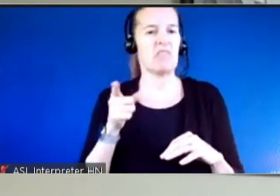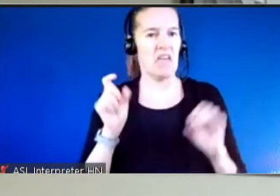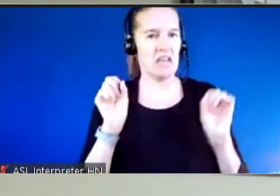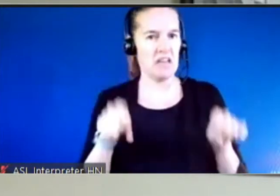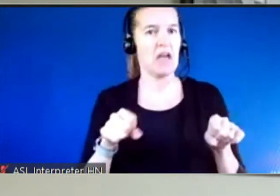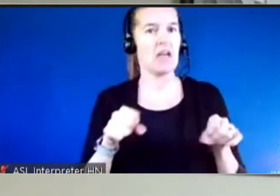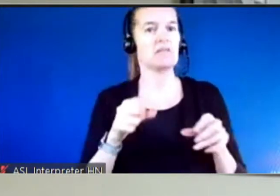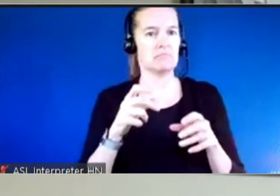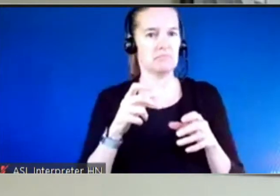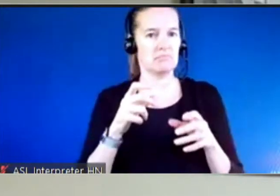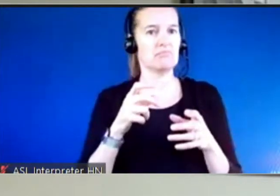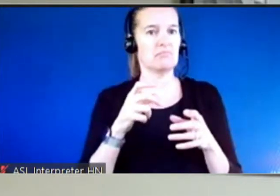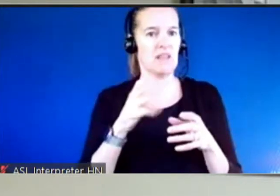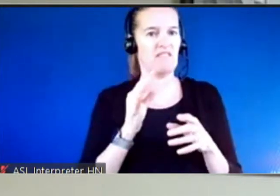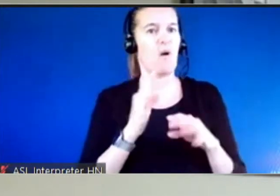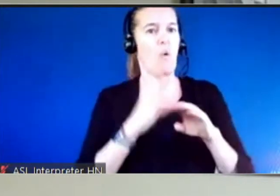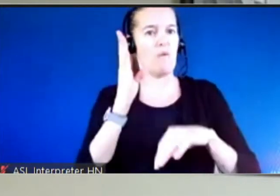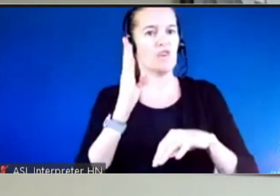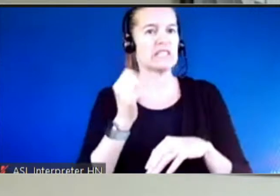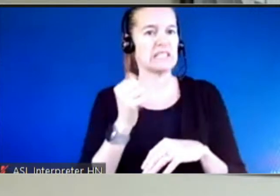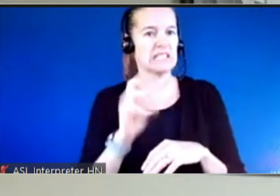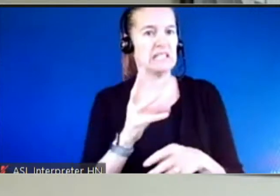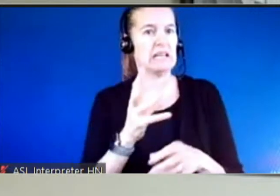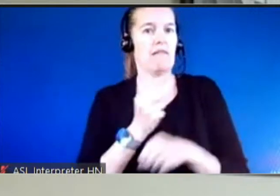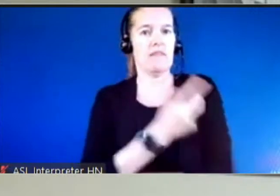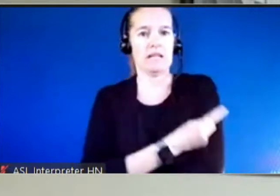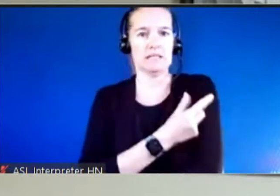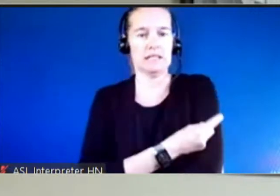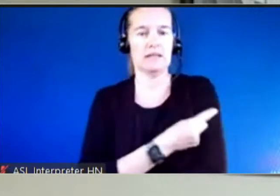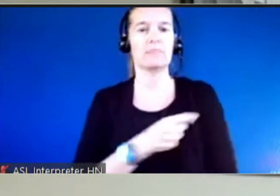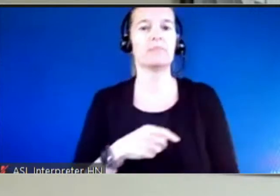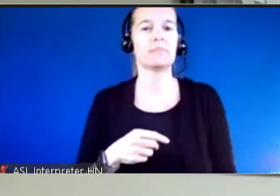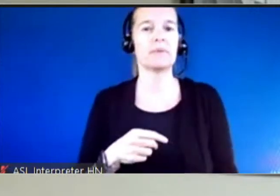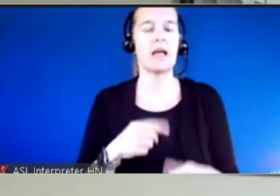now, then we get to a number of